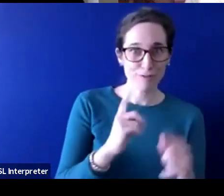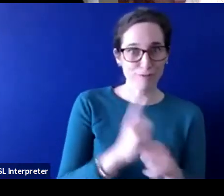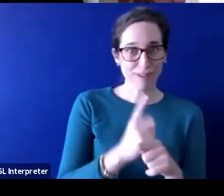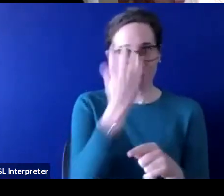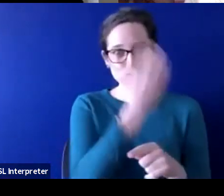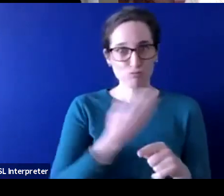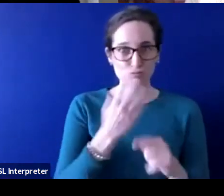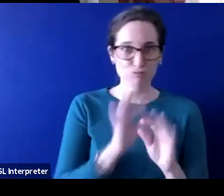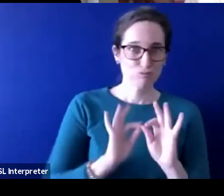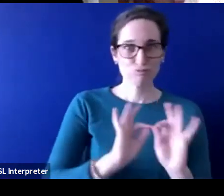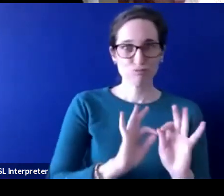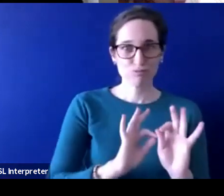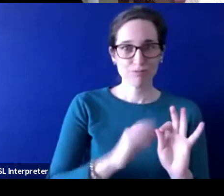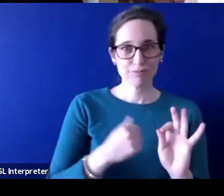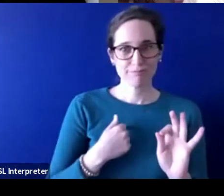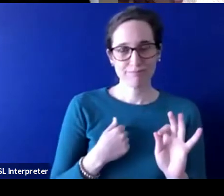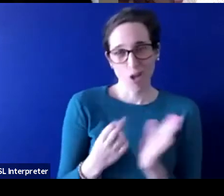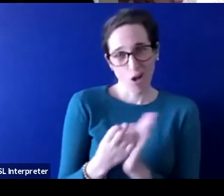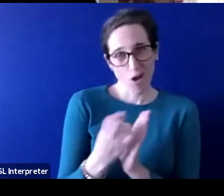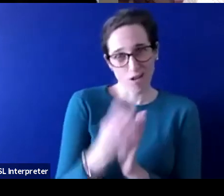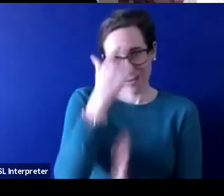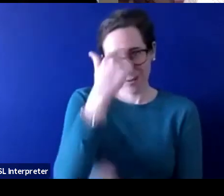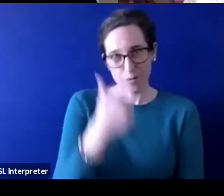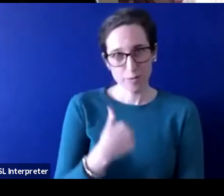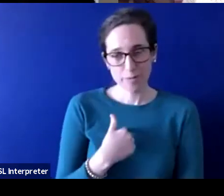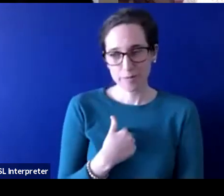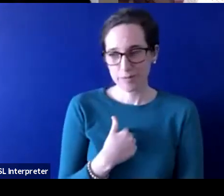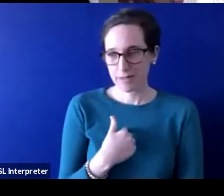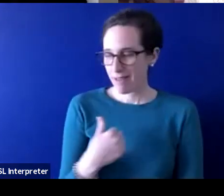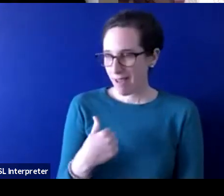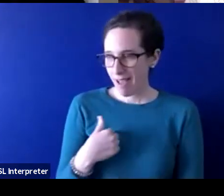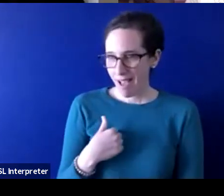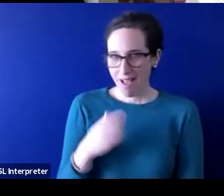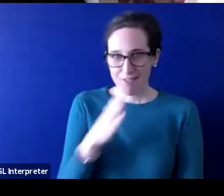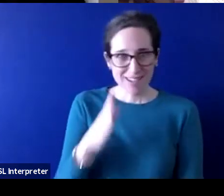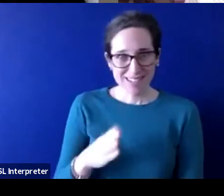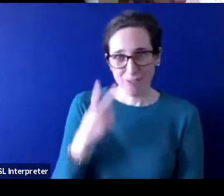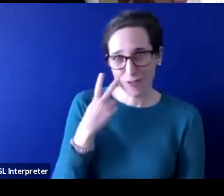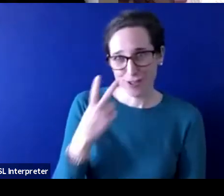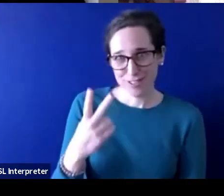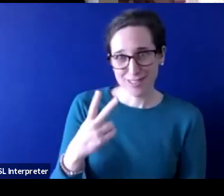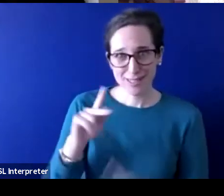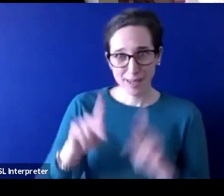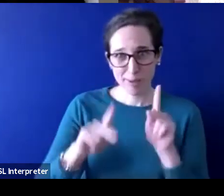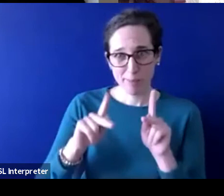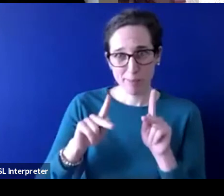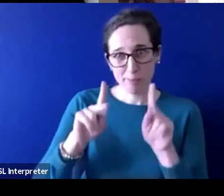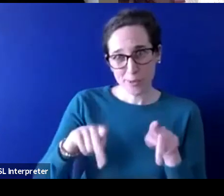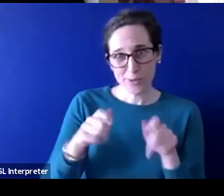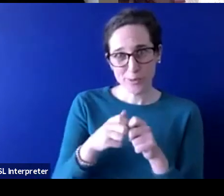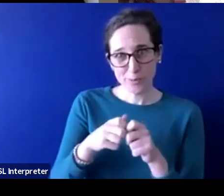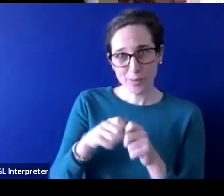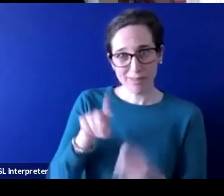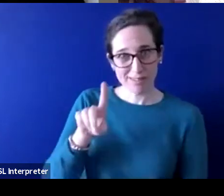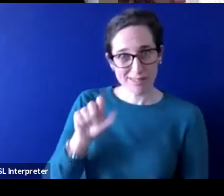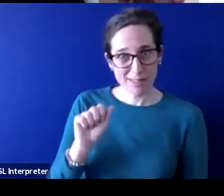I honestly can't say that I've ever seen anybody with a disability on my For You page on